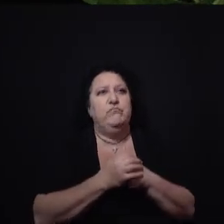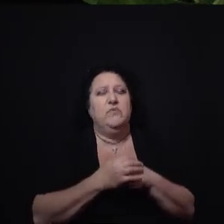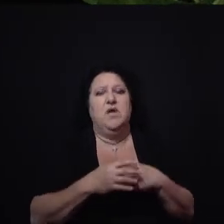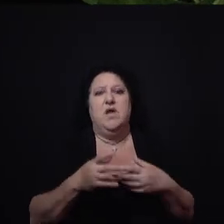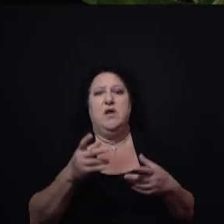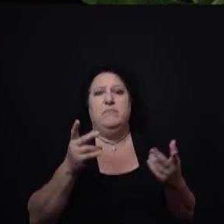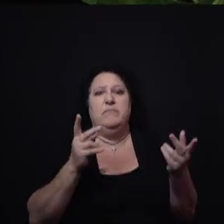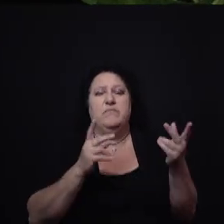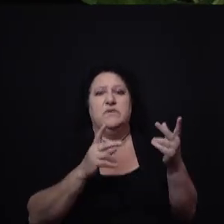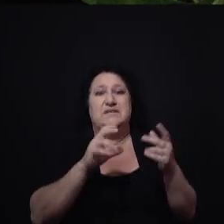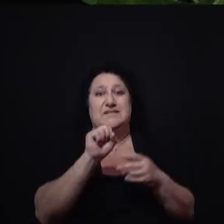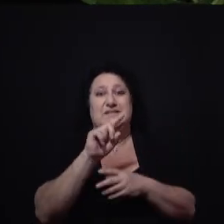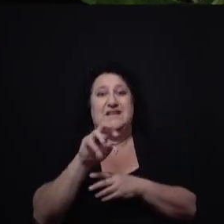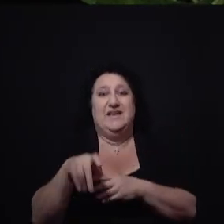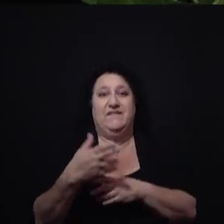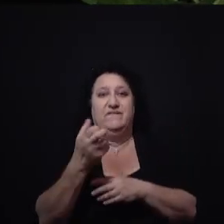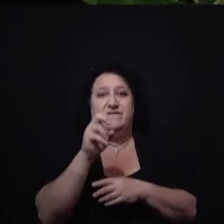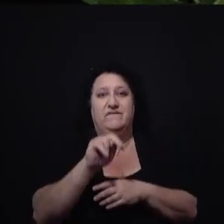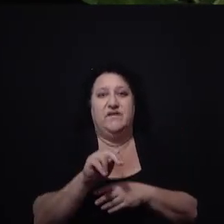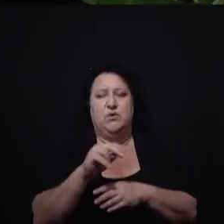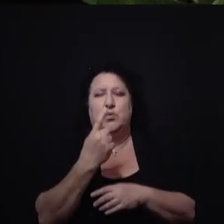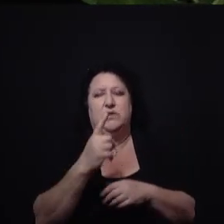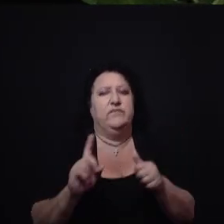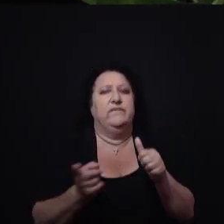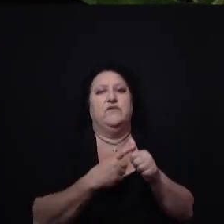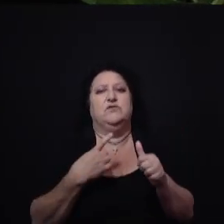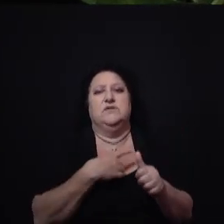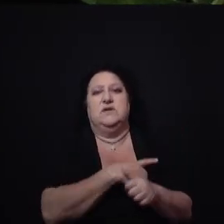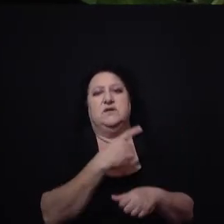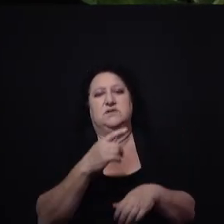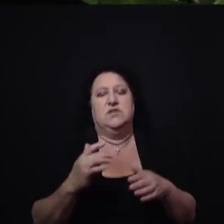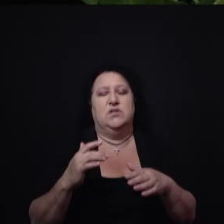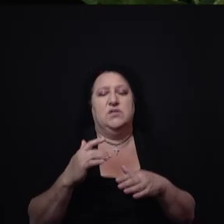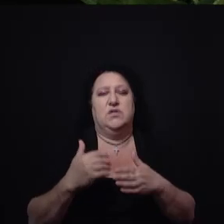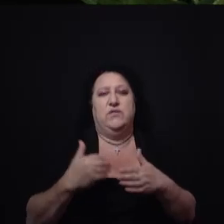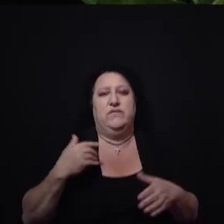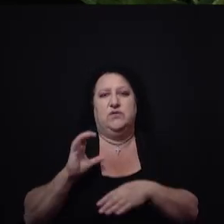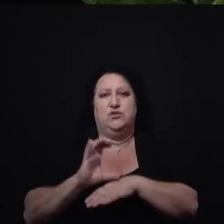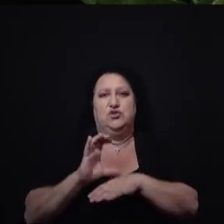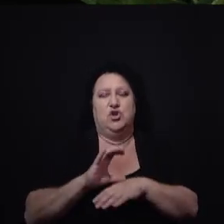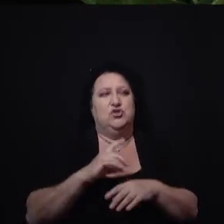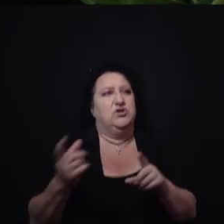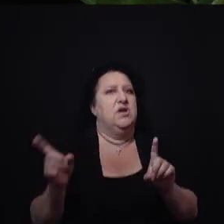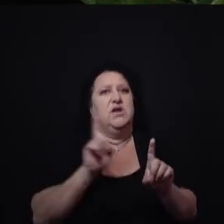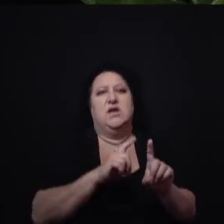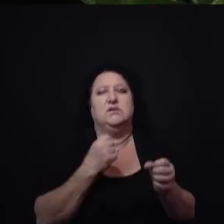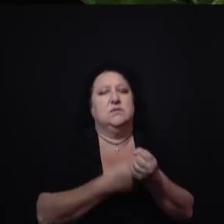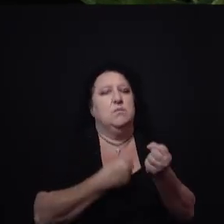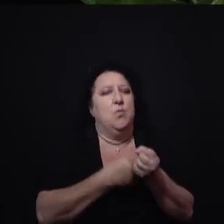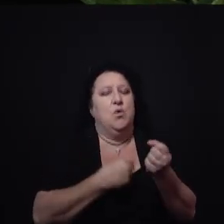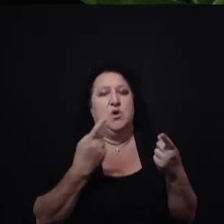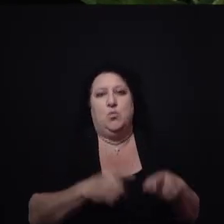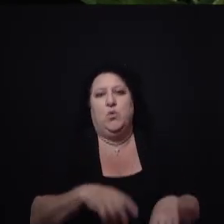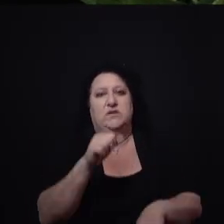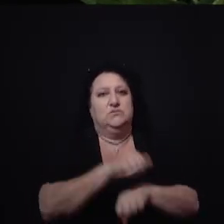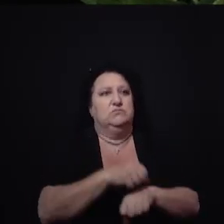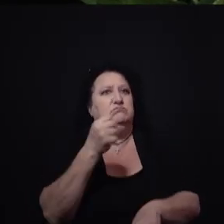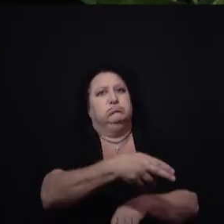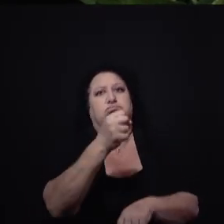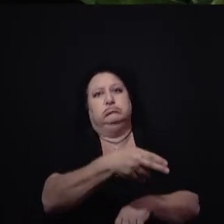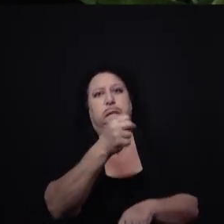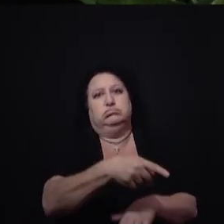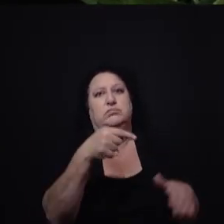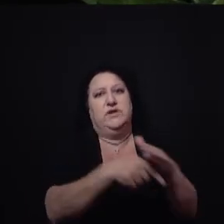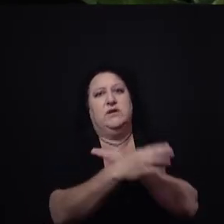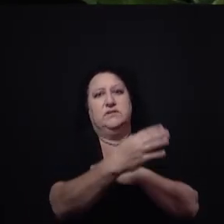stoned Stephen, one of the first deacons in the early church. And he says this, even verse 13, I was a man of